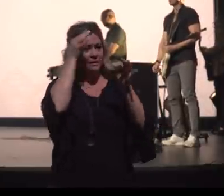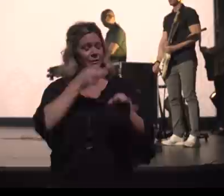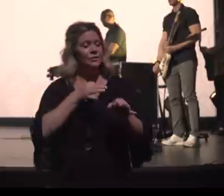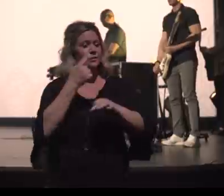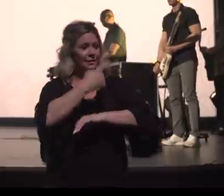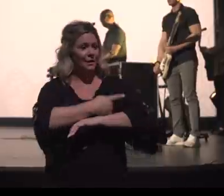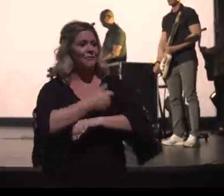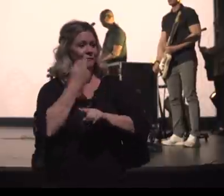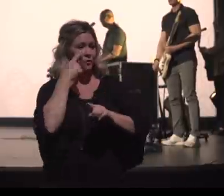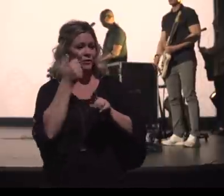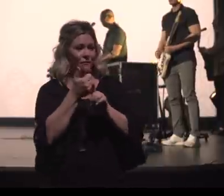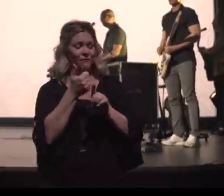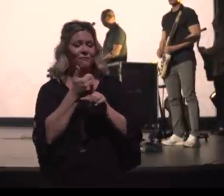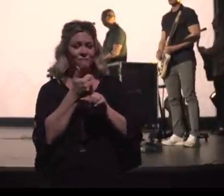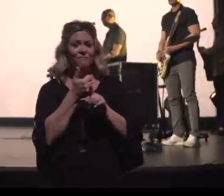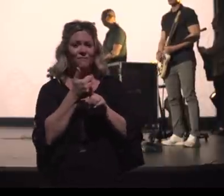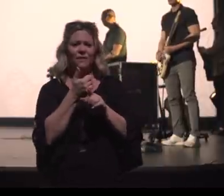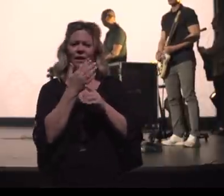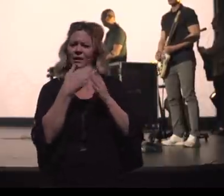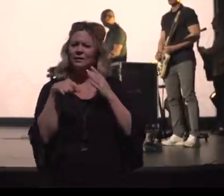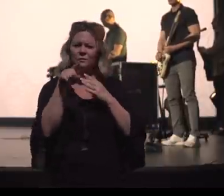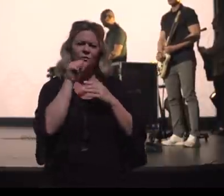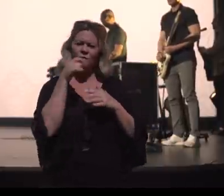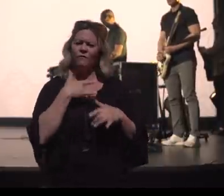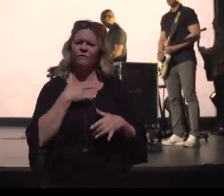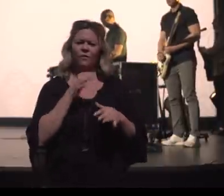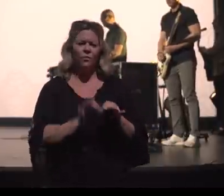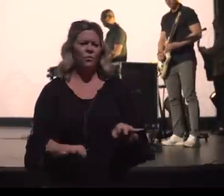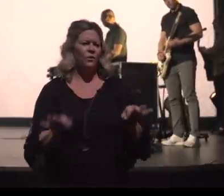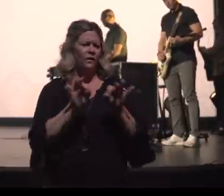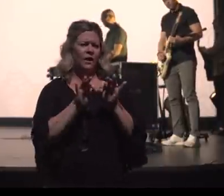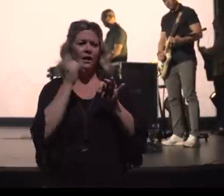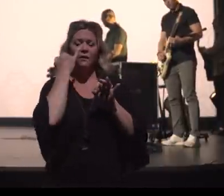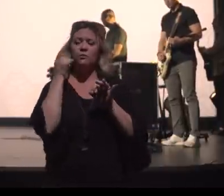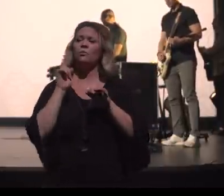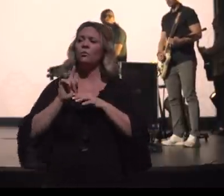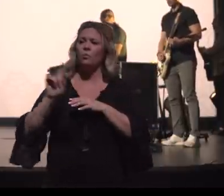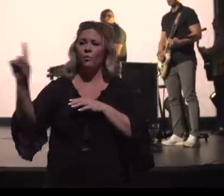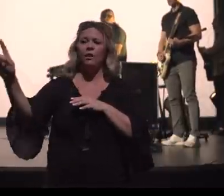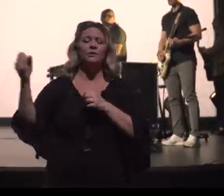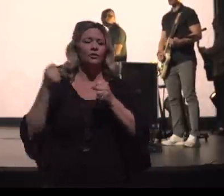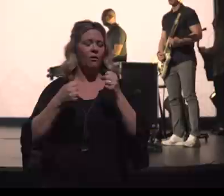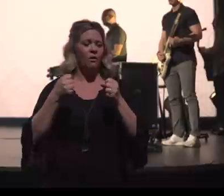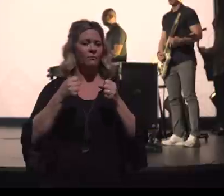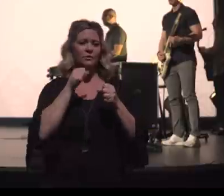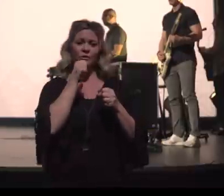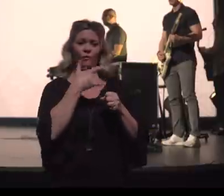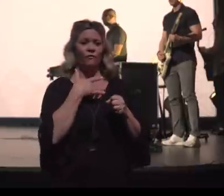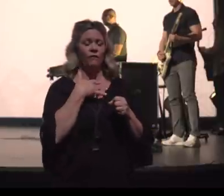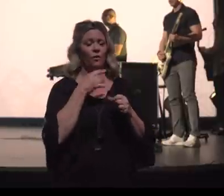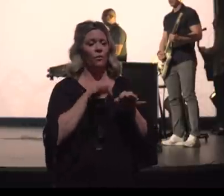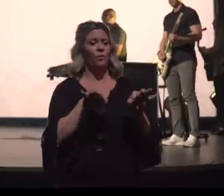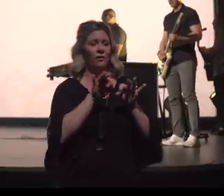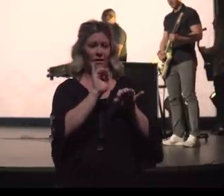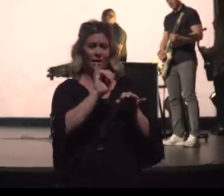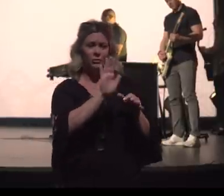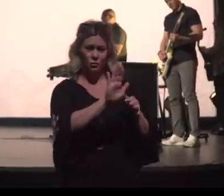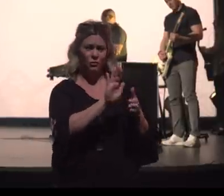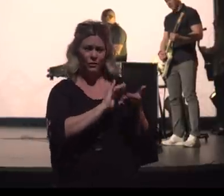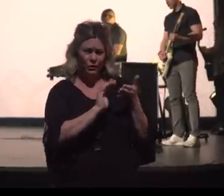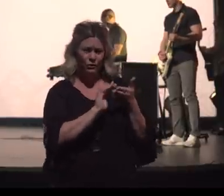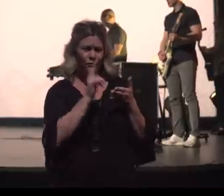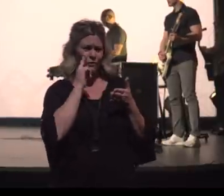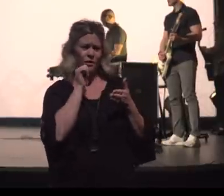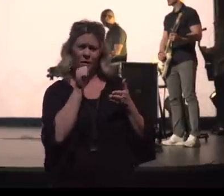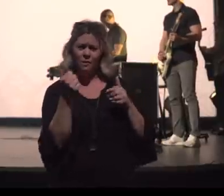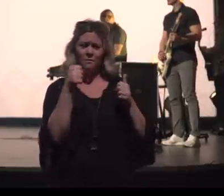today. Some of you don't feel worthy. Listen, if you walk to your car because you don't feel worthy and that's your excuse for not getting